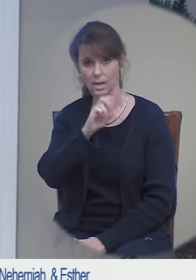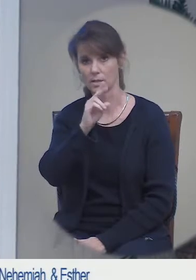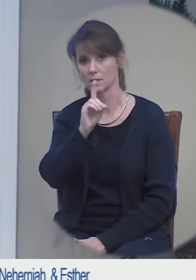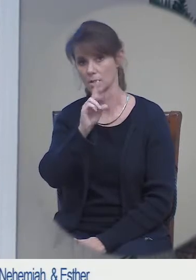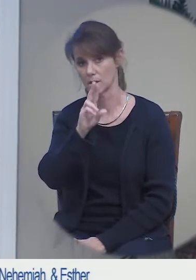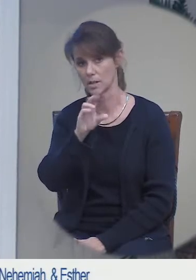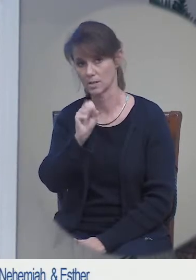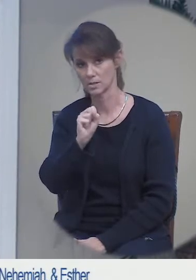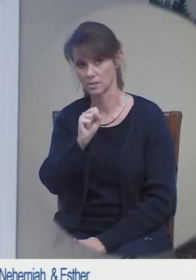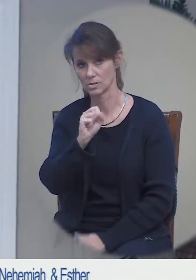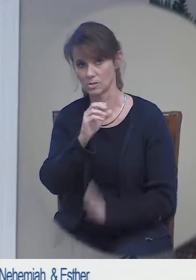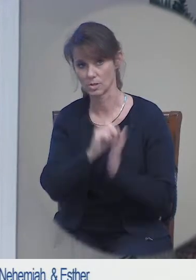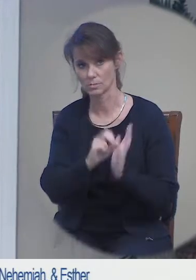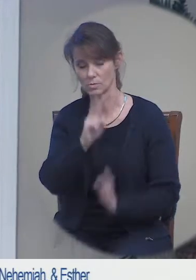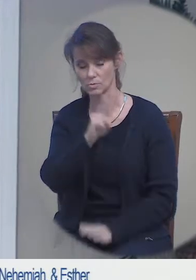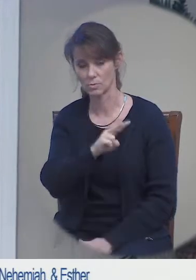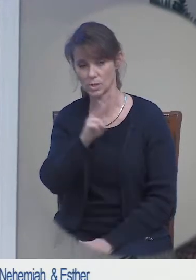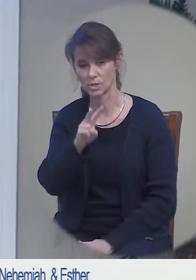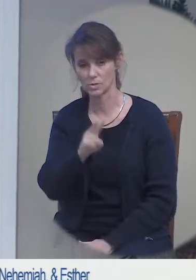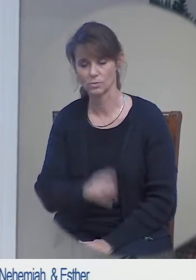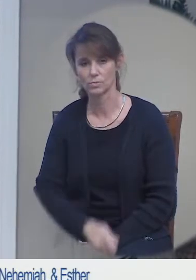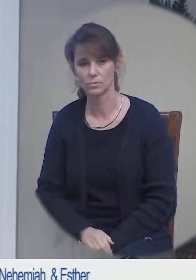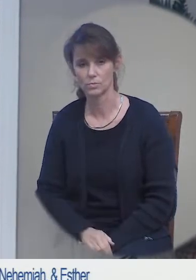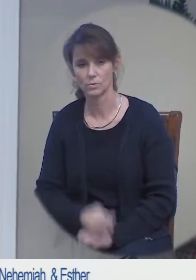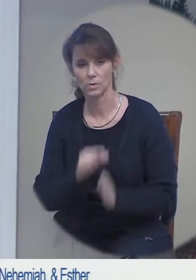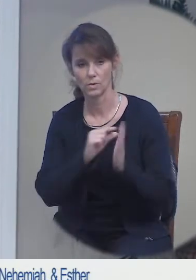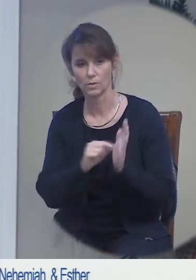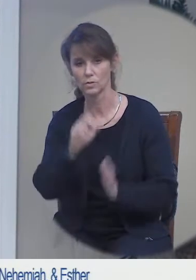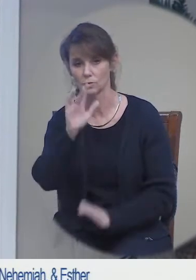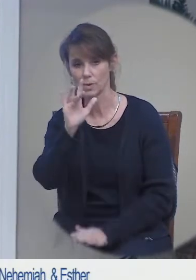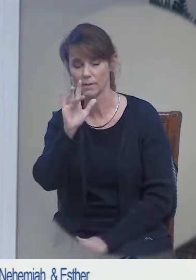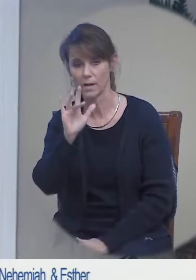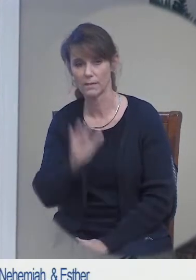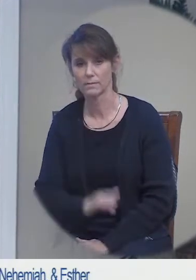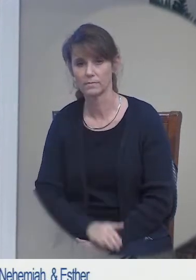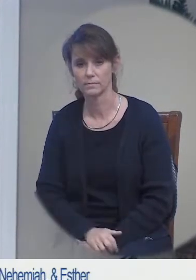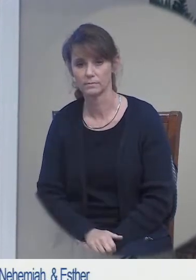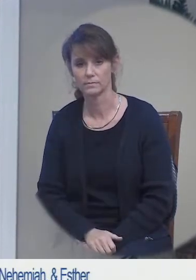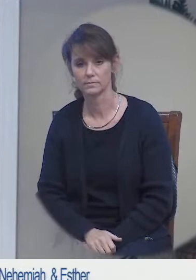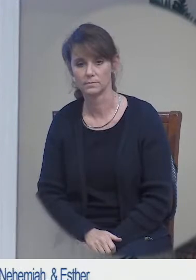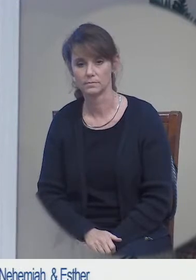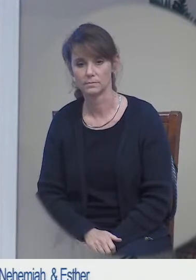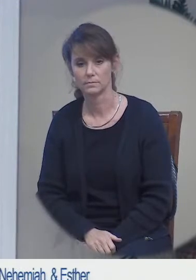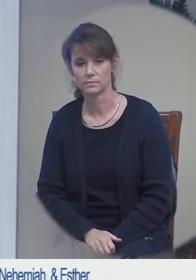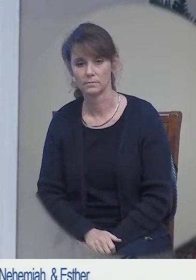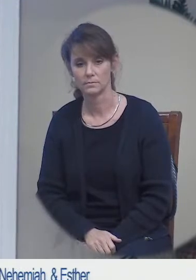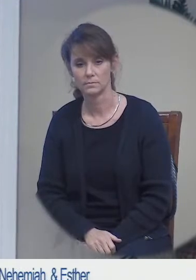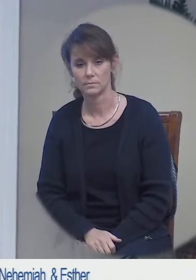Exodus chapter 22 and verse 25.